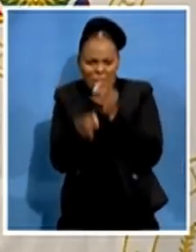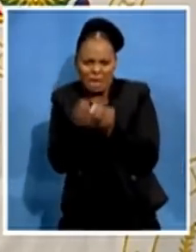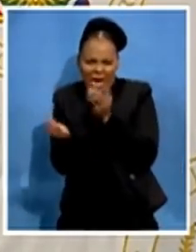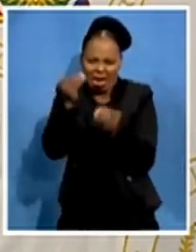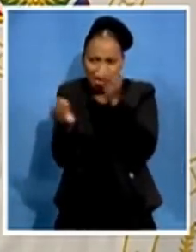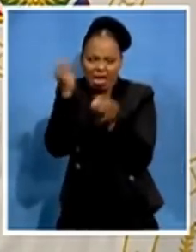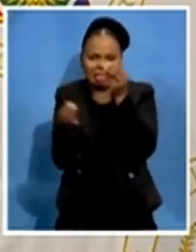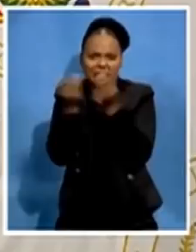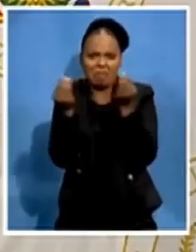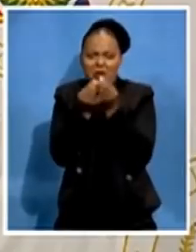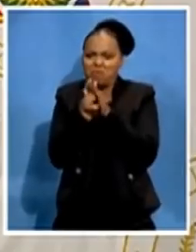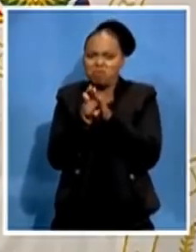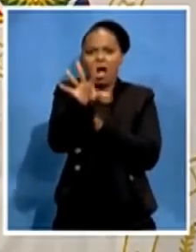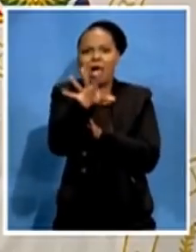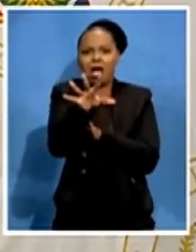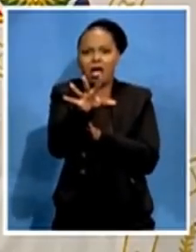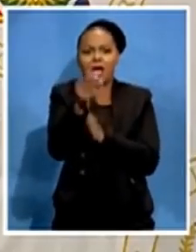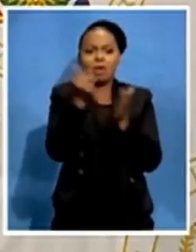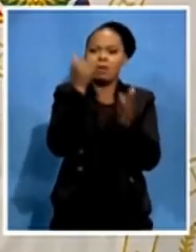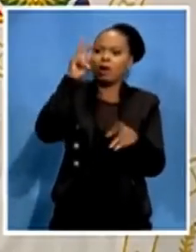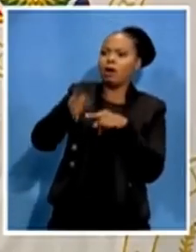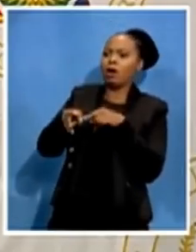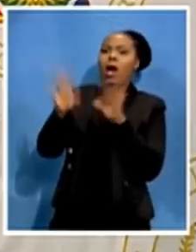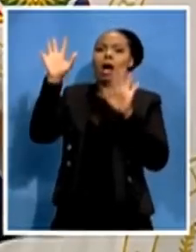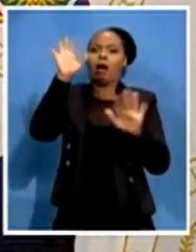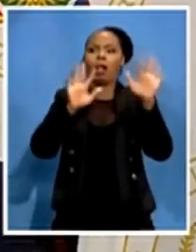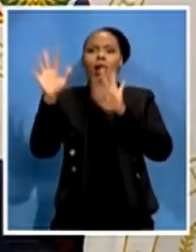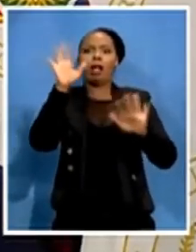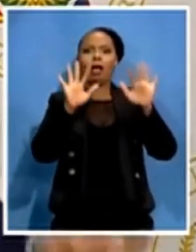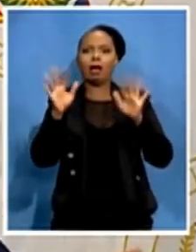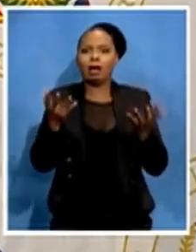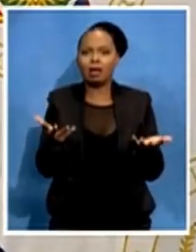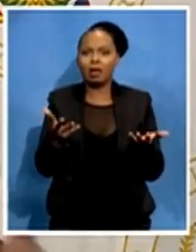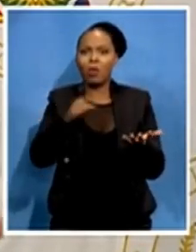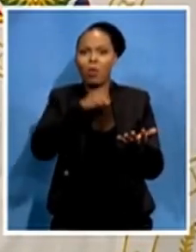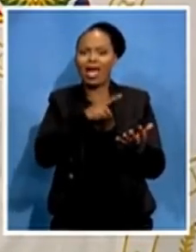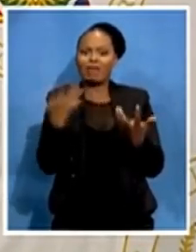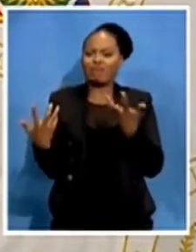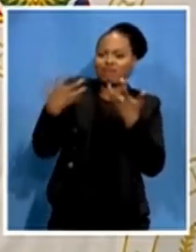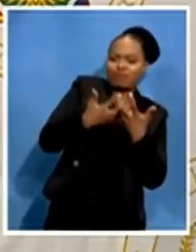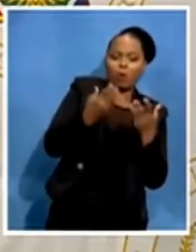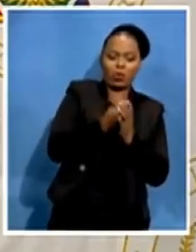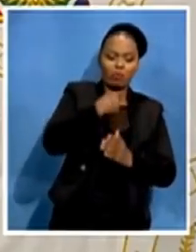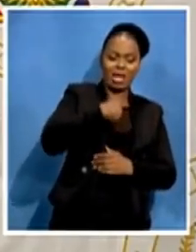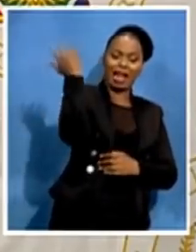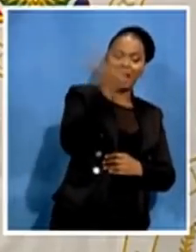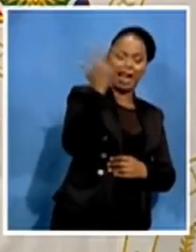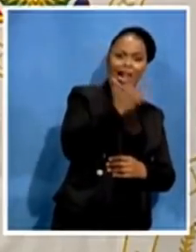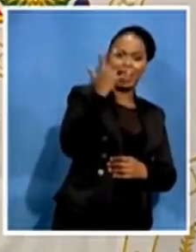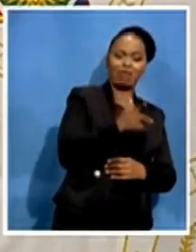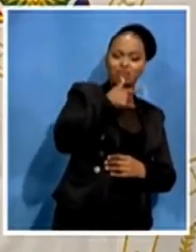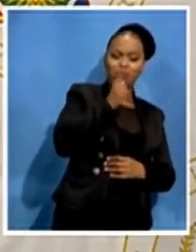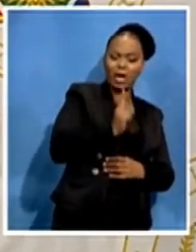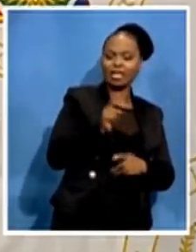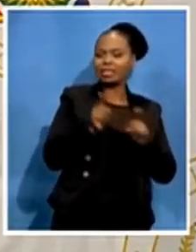no correlation between what you actually said and what is being reported on and what is trending. So